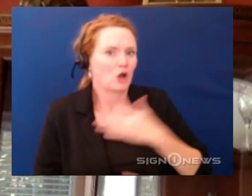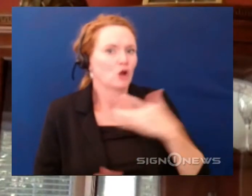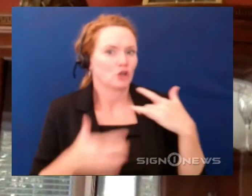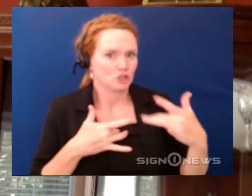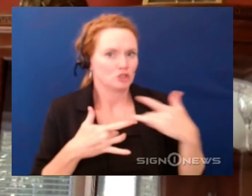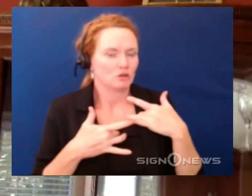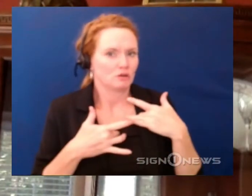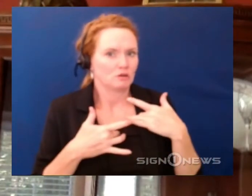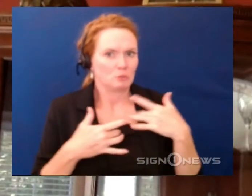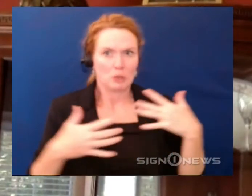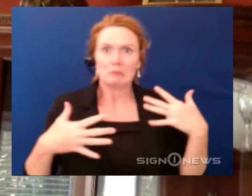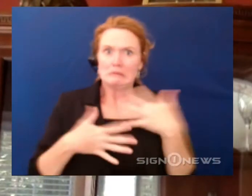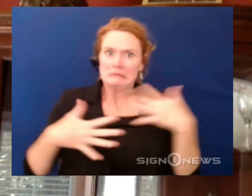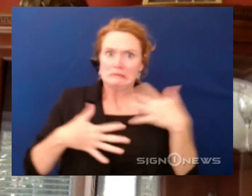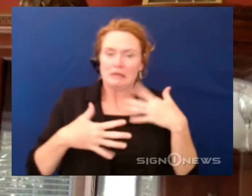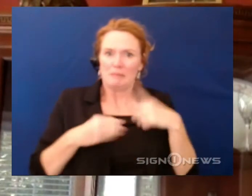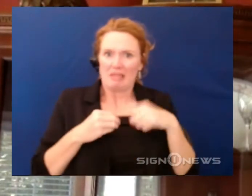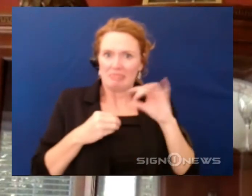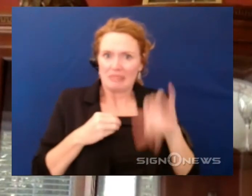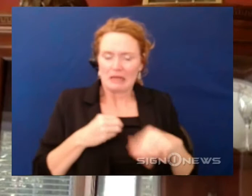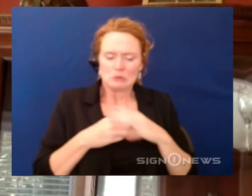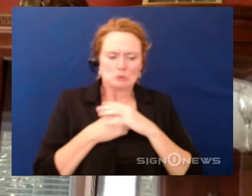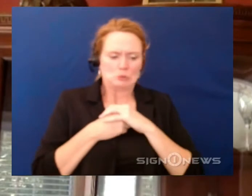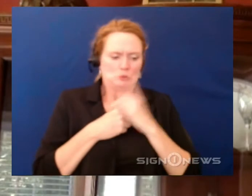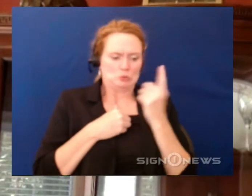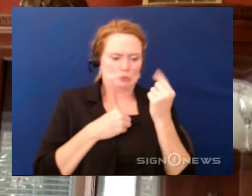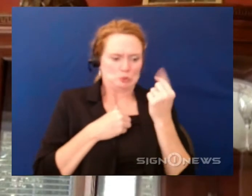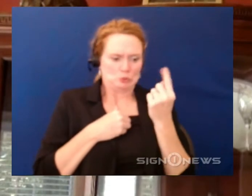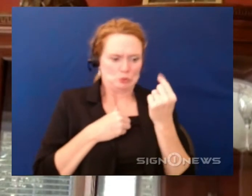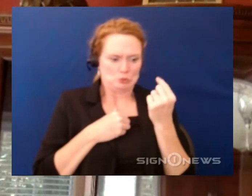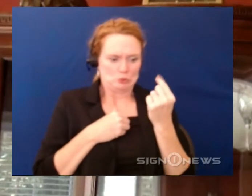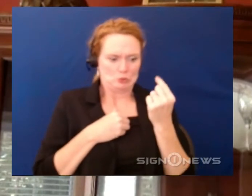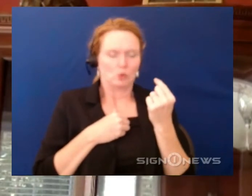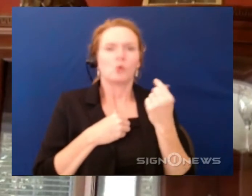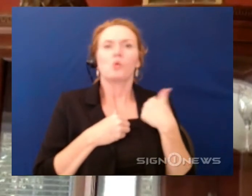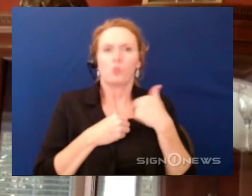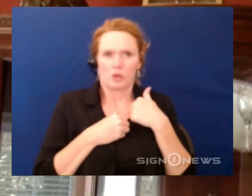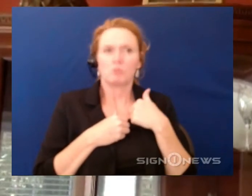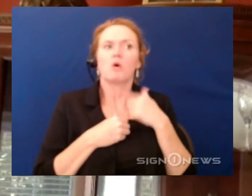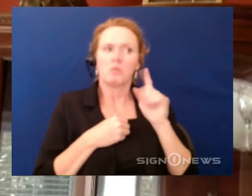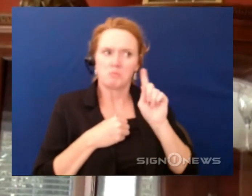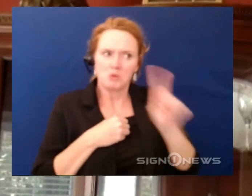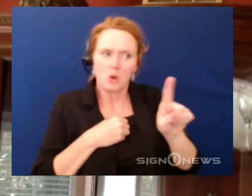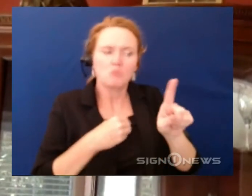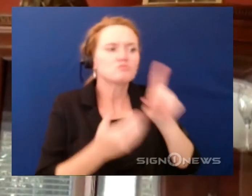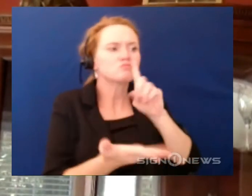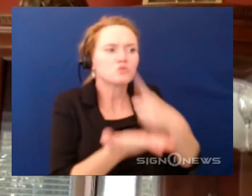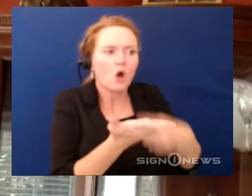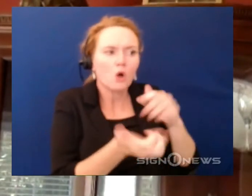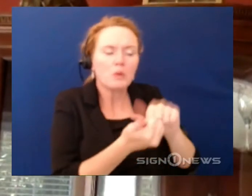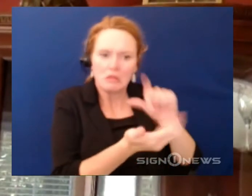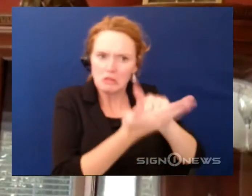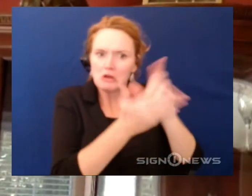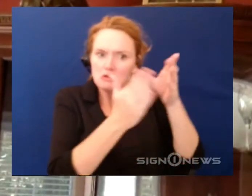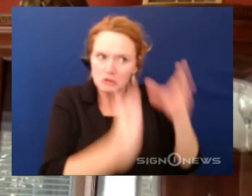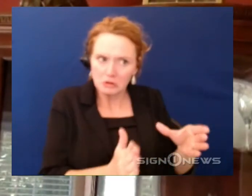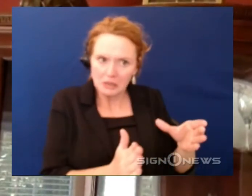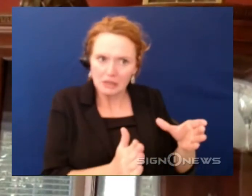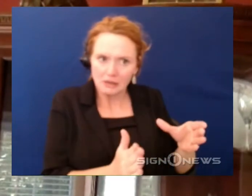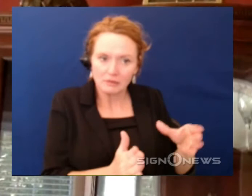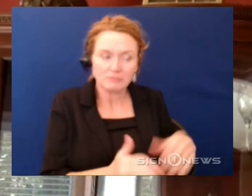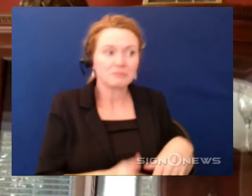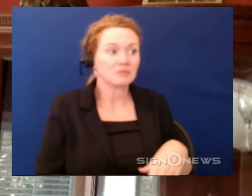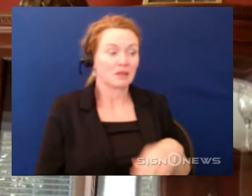we were afraid of that. And so we thought, well, we're going to go to an attorney and ask him. And the attorney that we